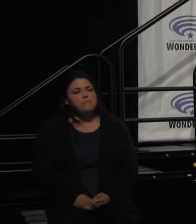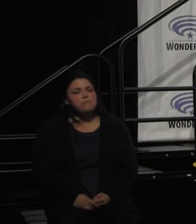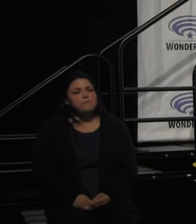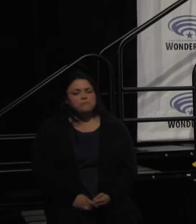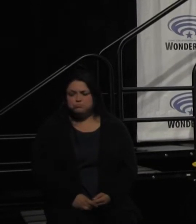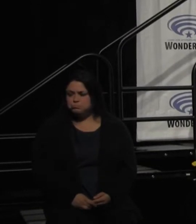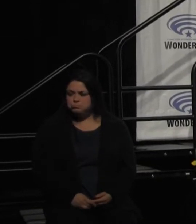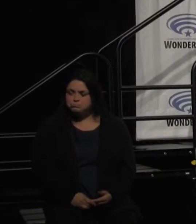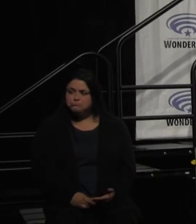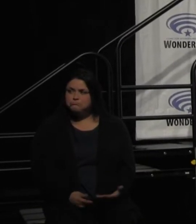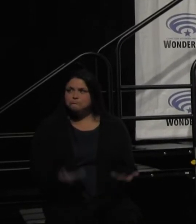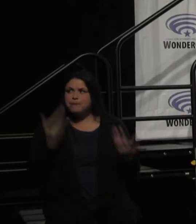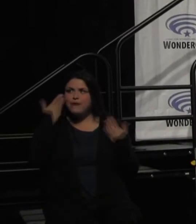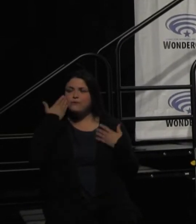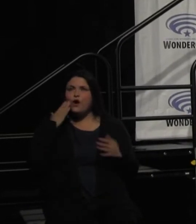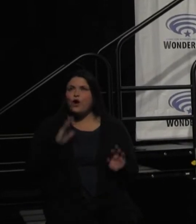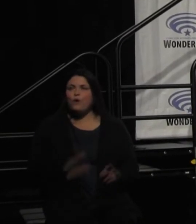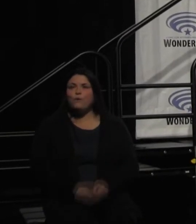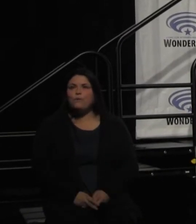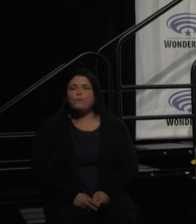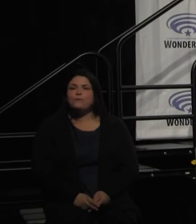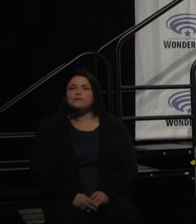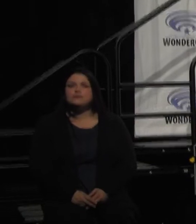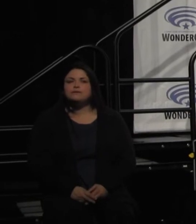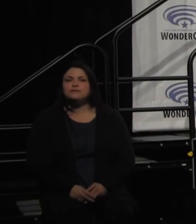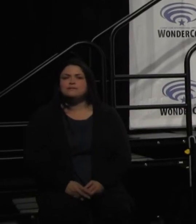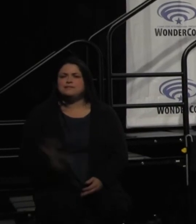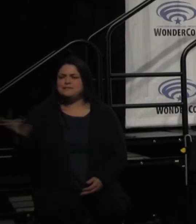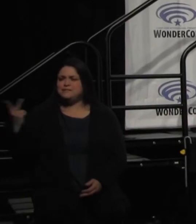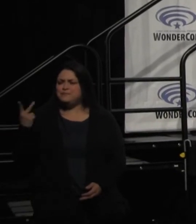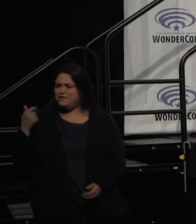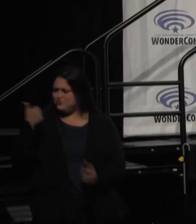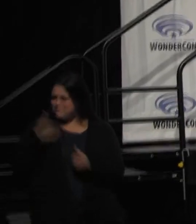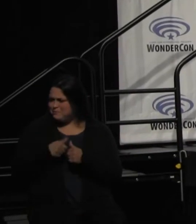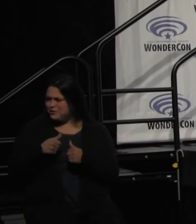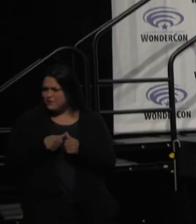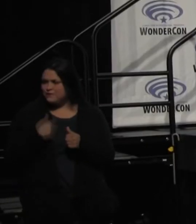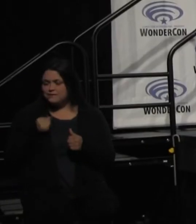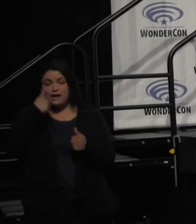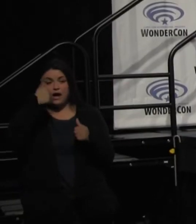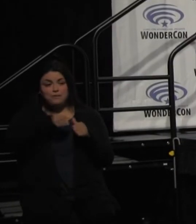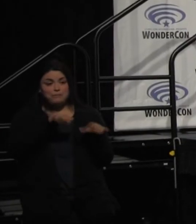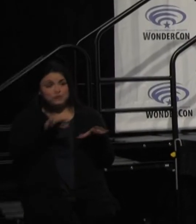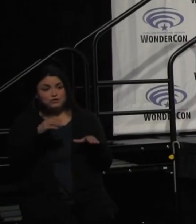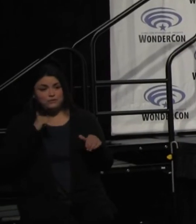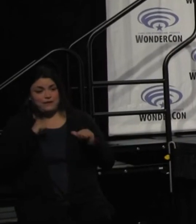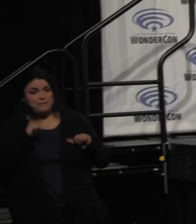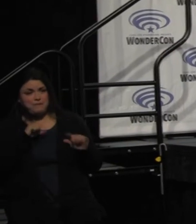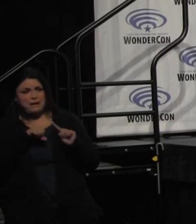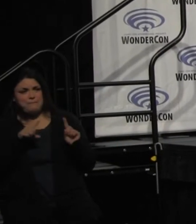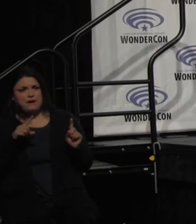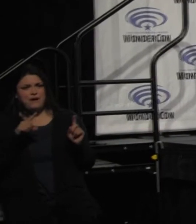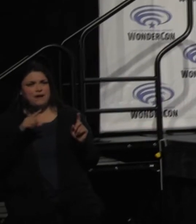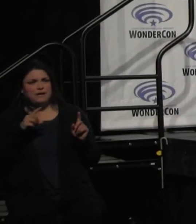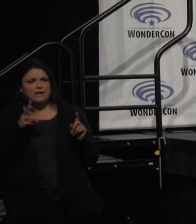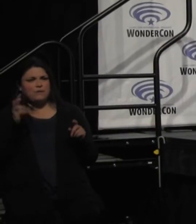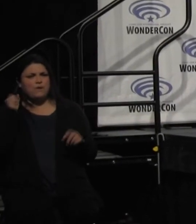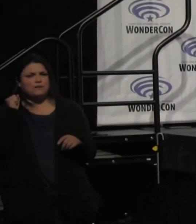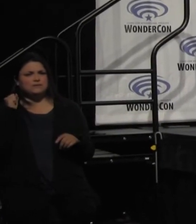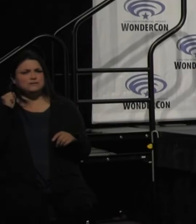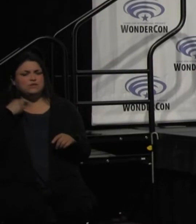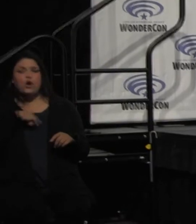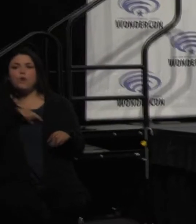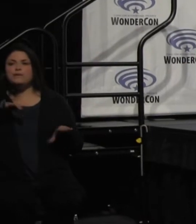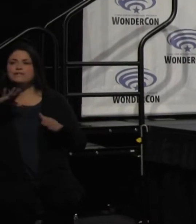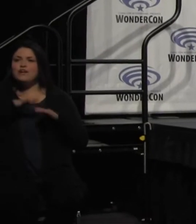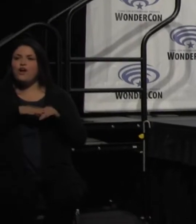I don't know. We kind of, do you remember? I remember doing the bit, but it was, we did it as on